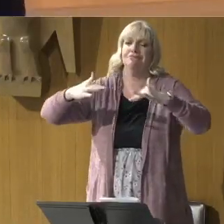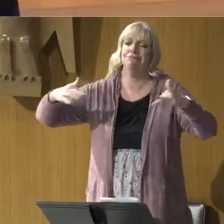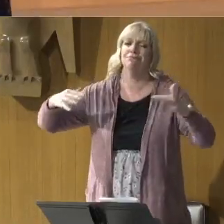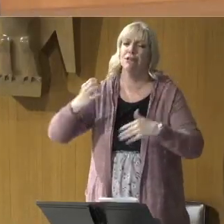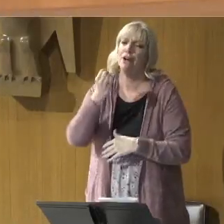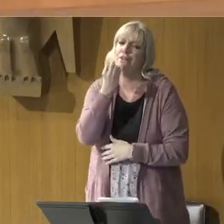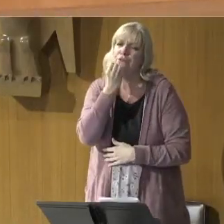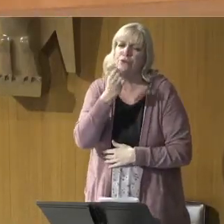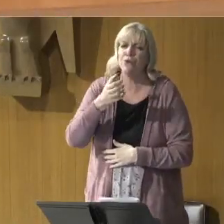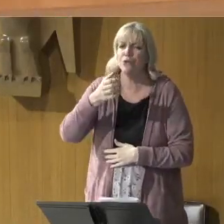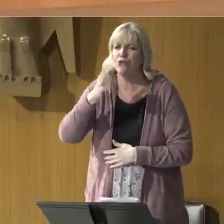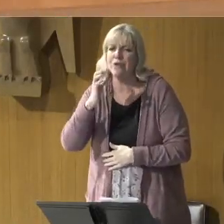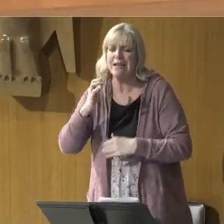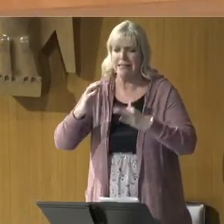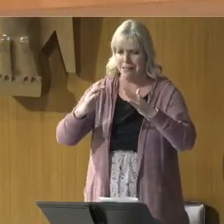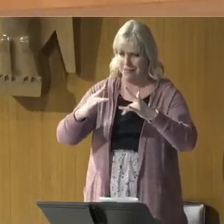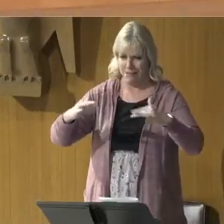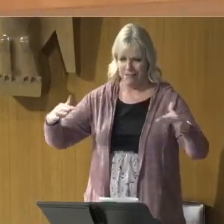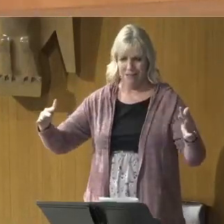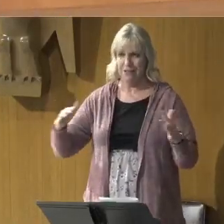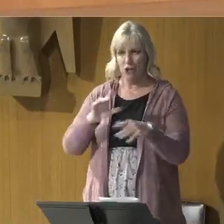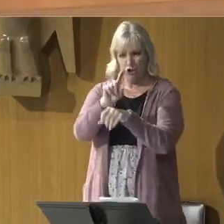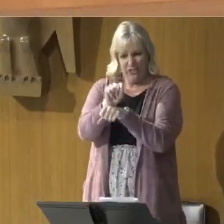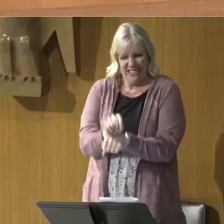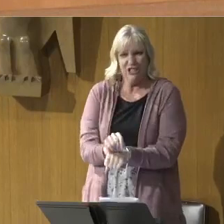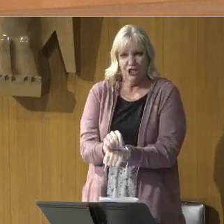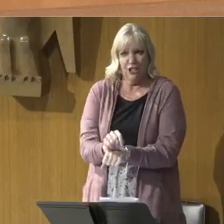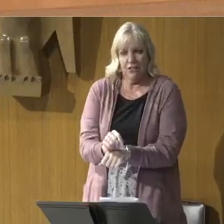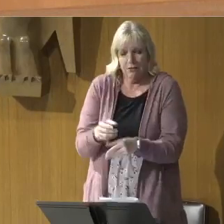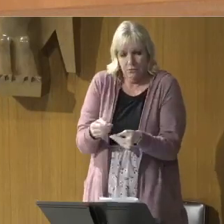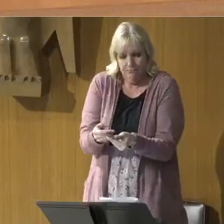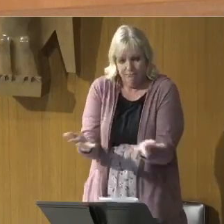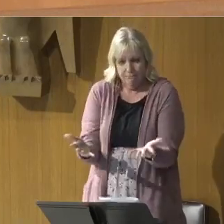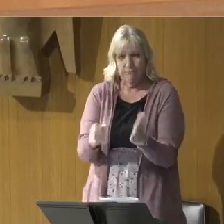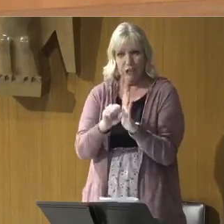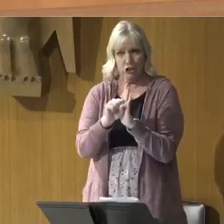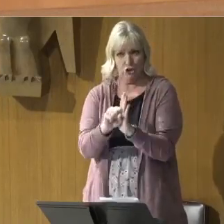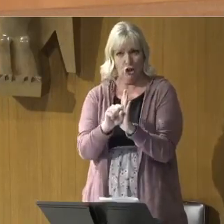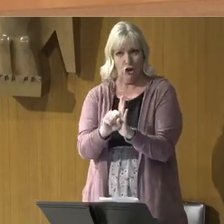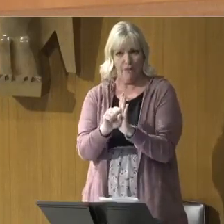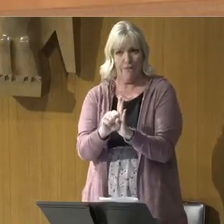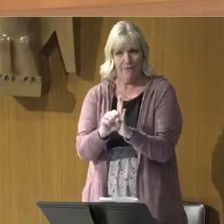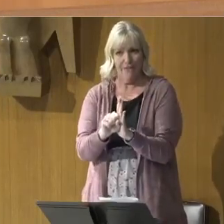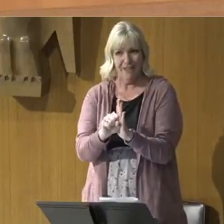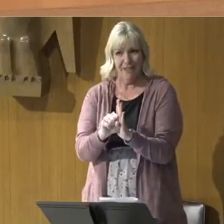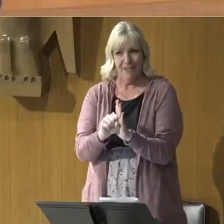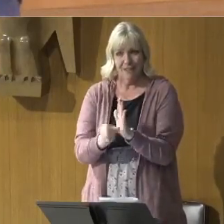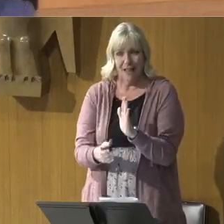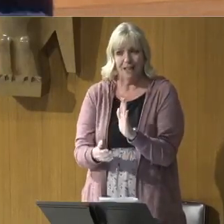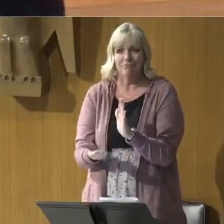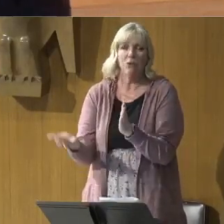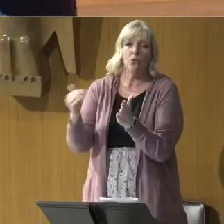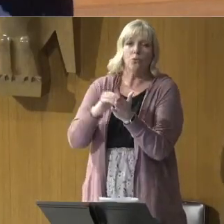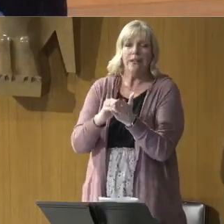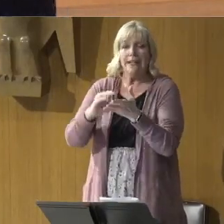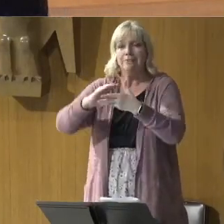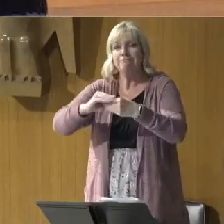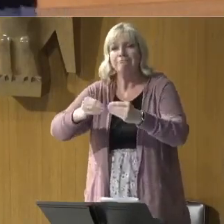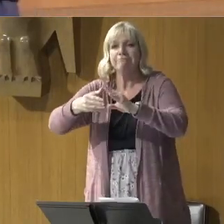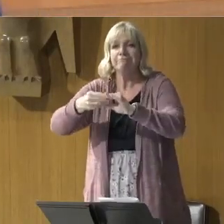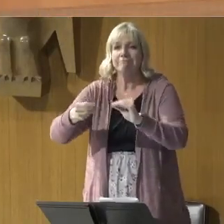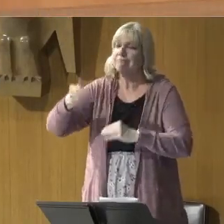food and drink items that are all meant to serve as symbols in the retelling of God's miraculous